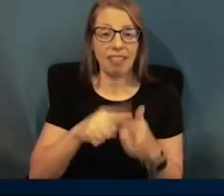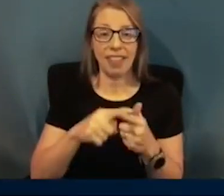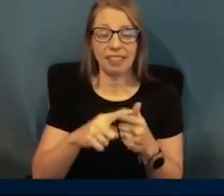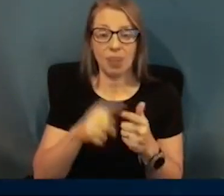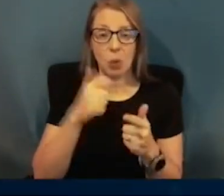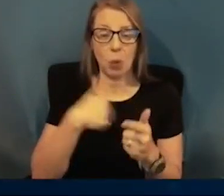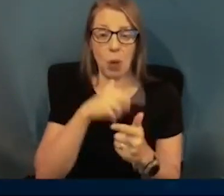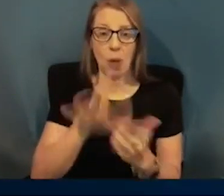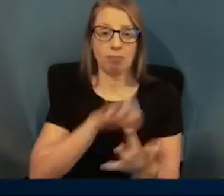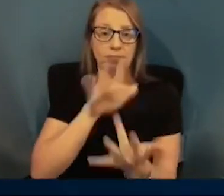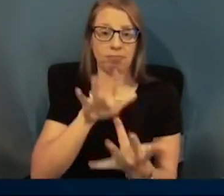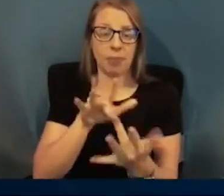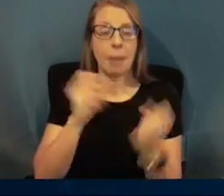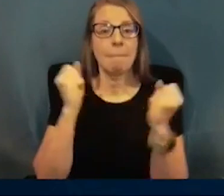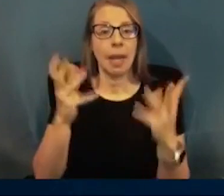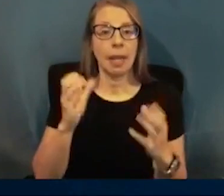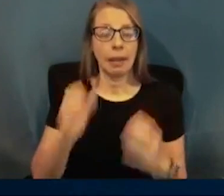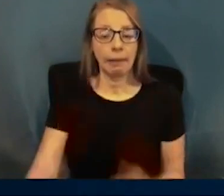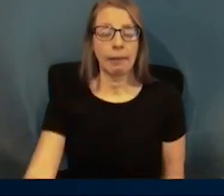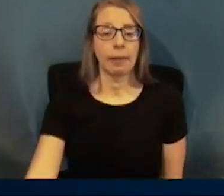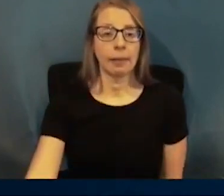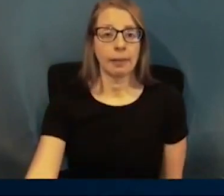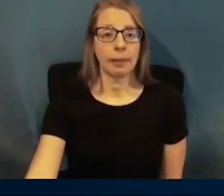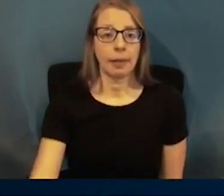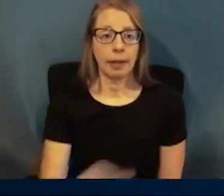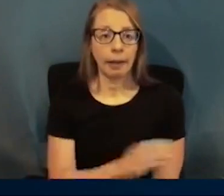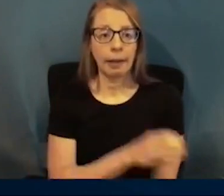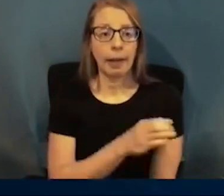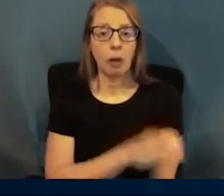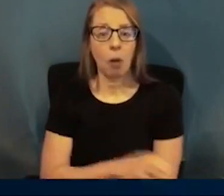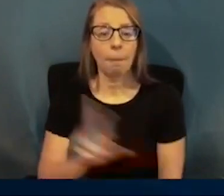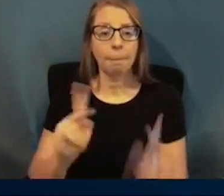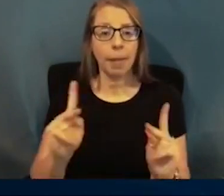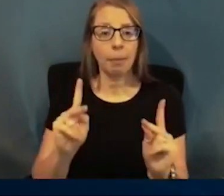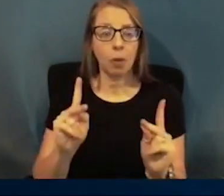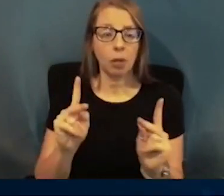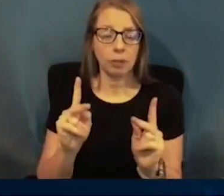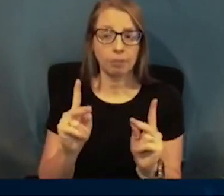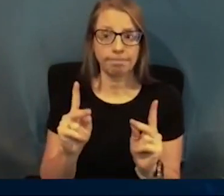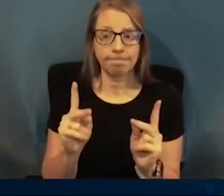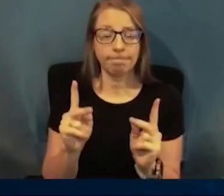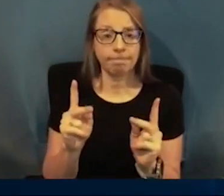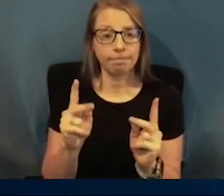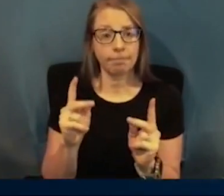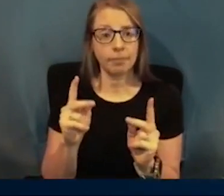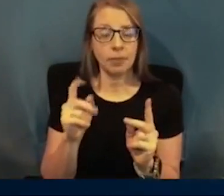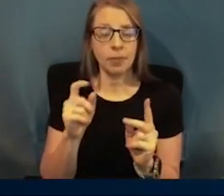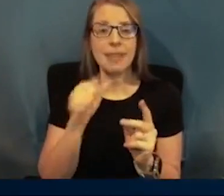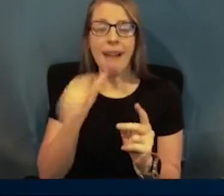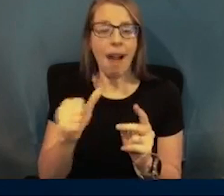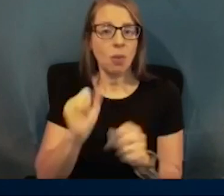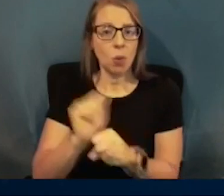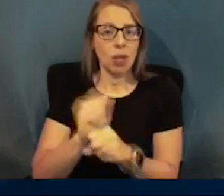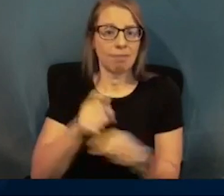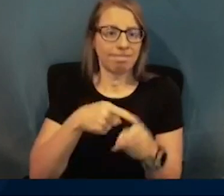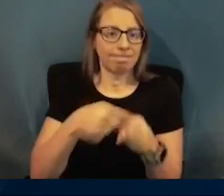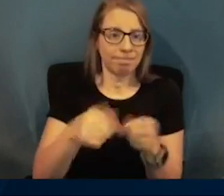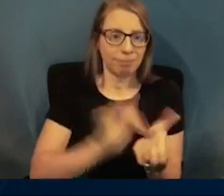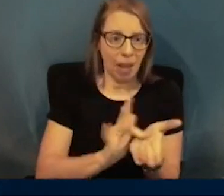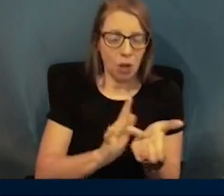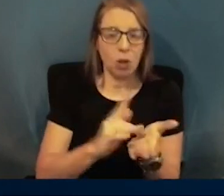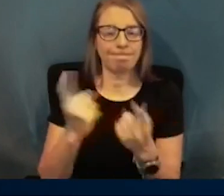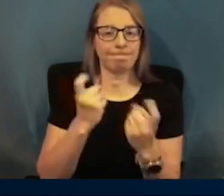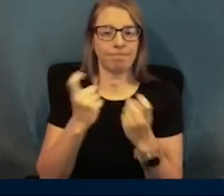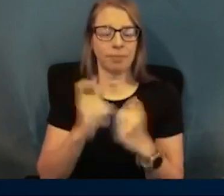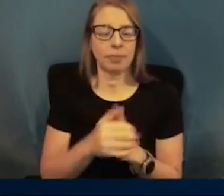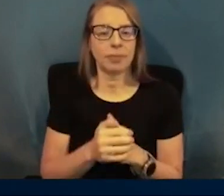clinical people who want to help but feel like there's no place for them. So I'm glad you said that. All right. So again, we'll keep popping that up so you can jump on there